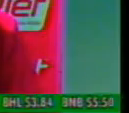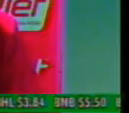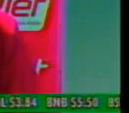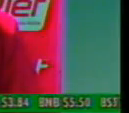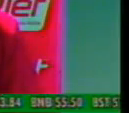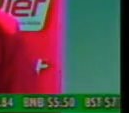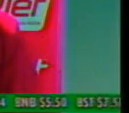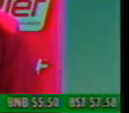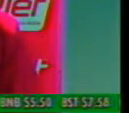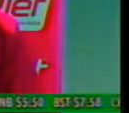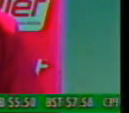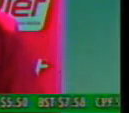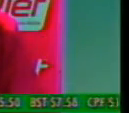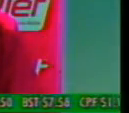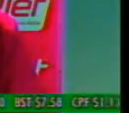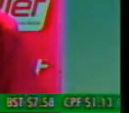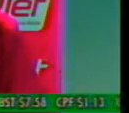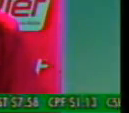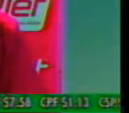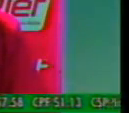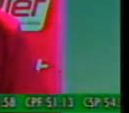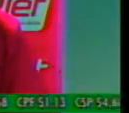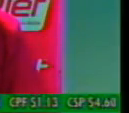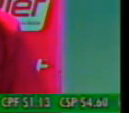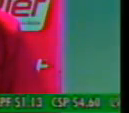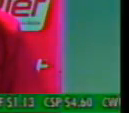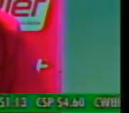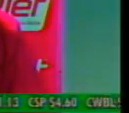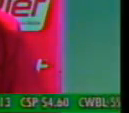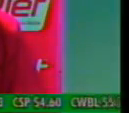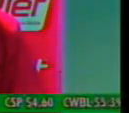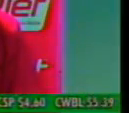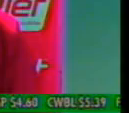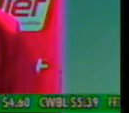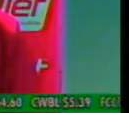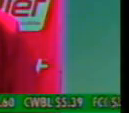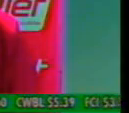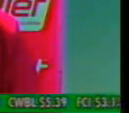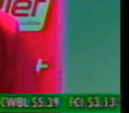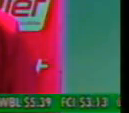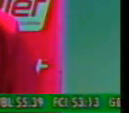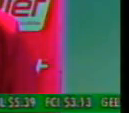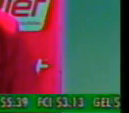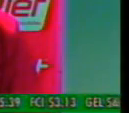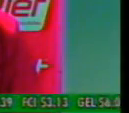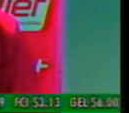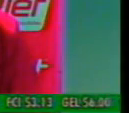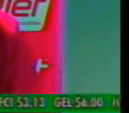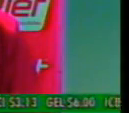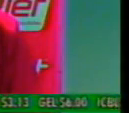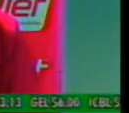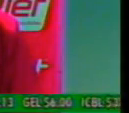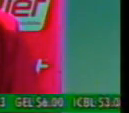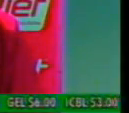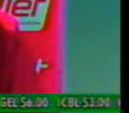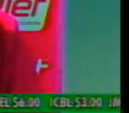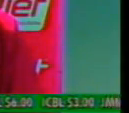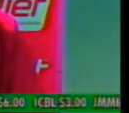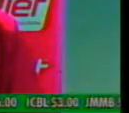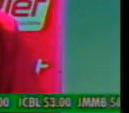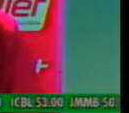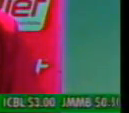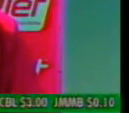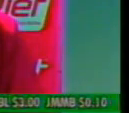predatory against the consumer. Because of monopolies, people have been allowed to charge what they like. We are